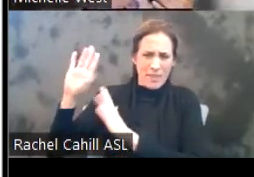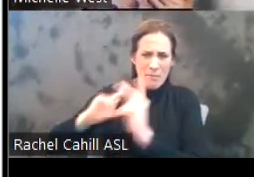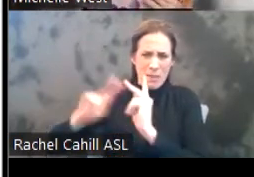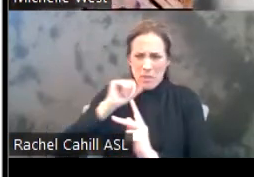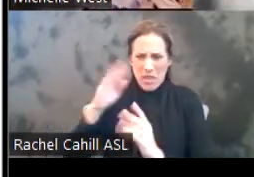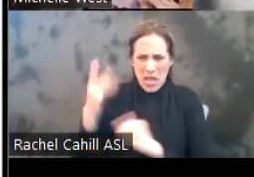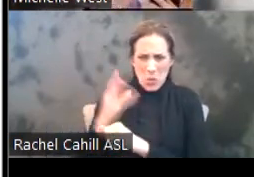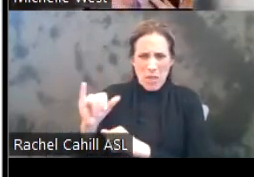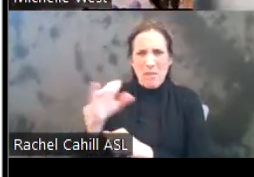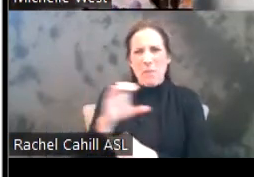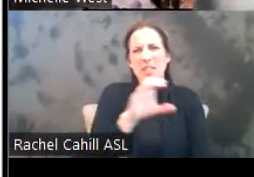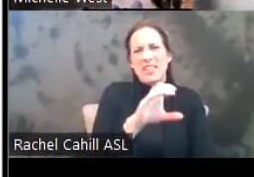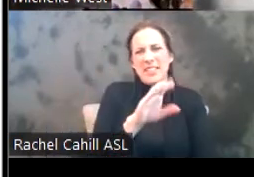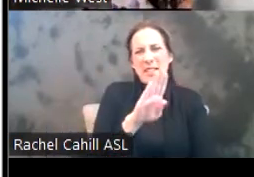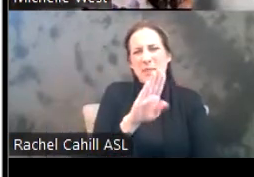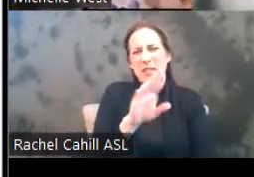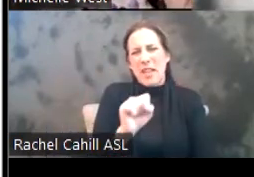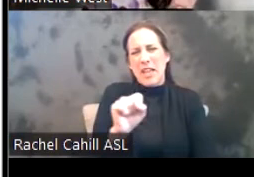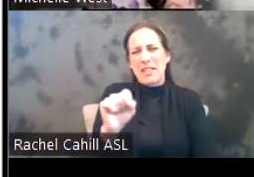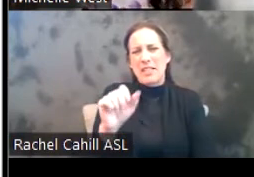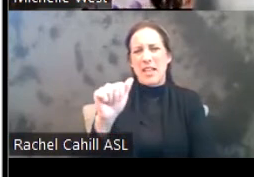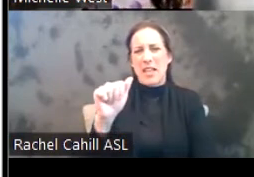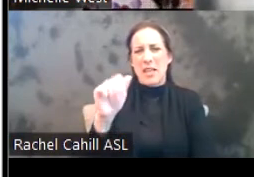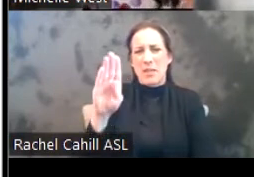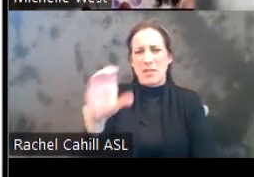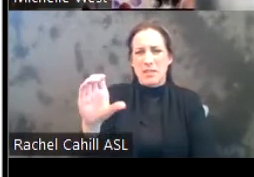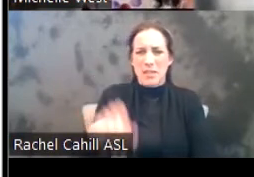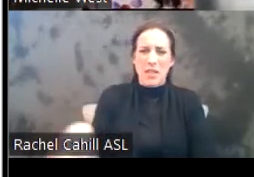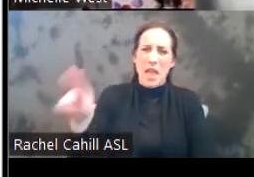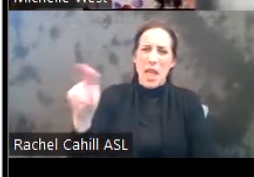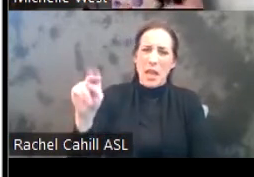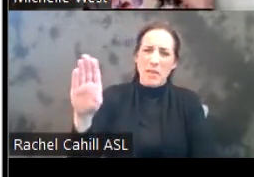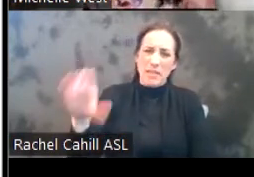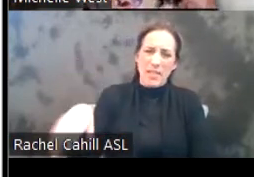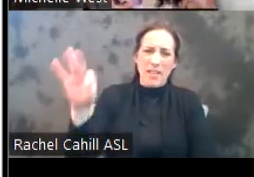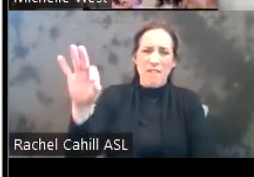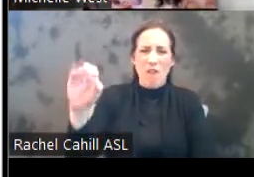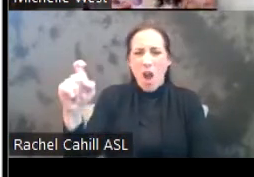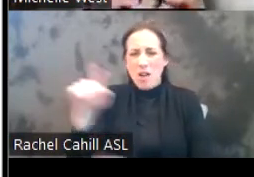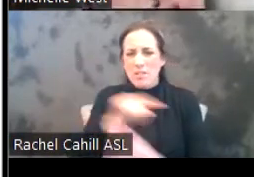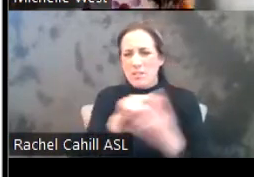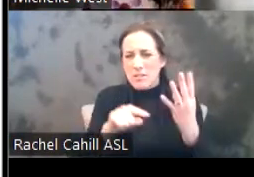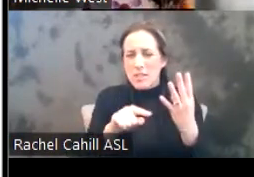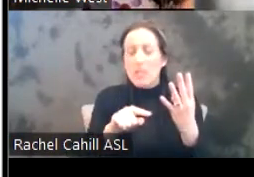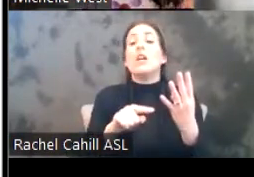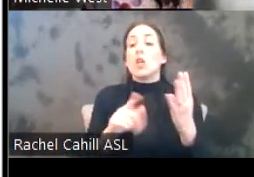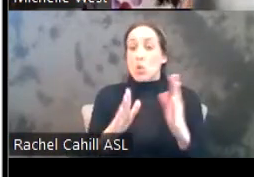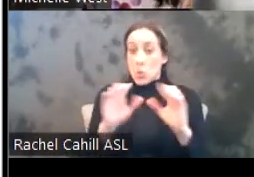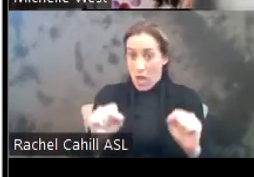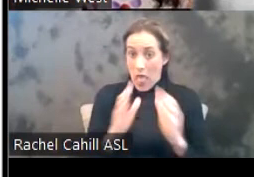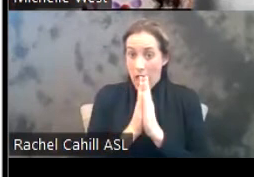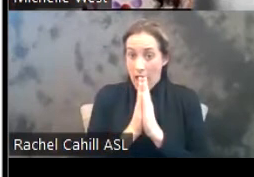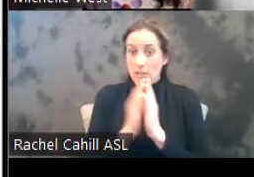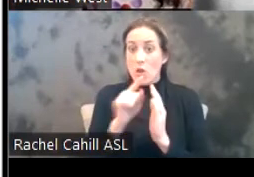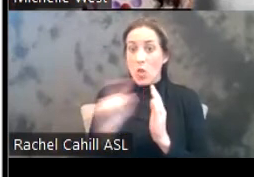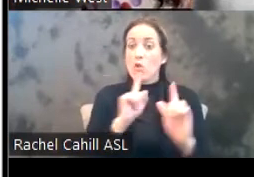like CBS, NBC, ABC, Fox. Those are the four biggies. And just ask those reporters to a